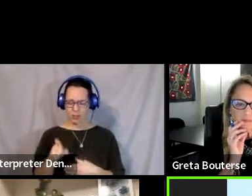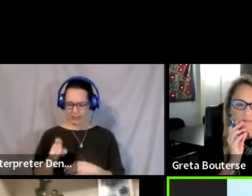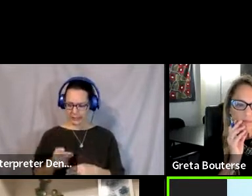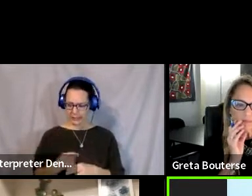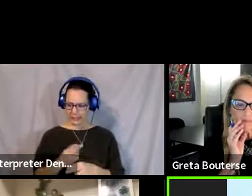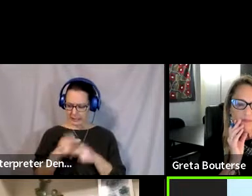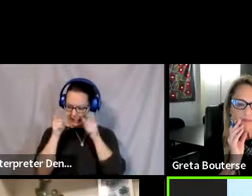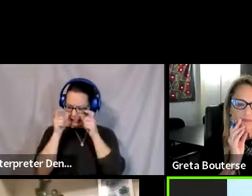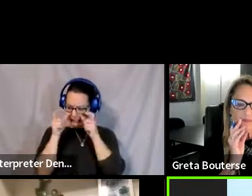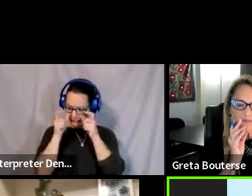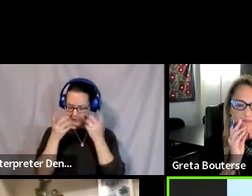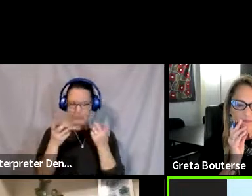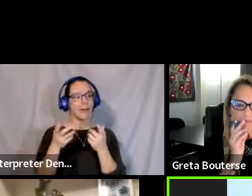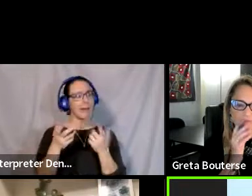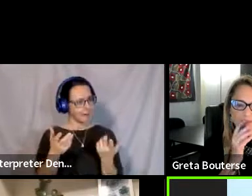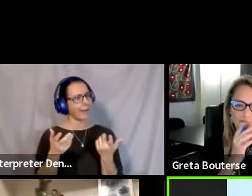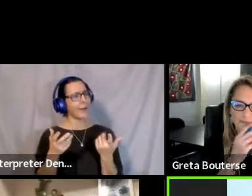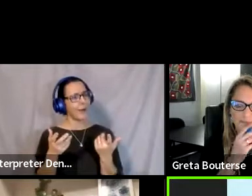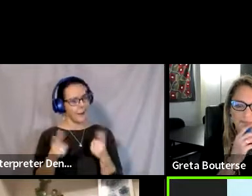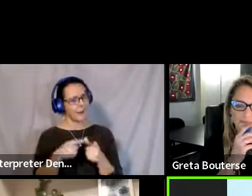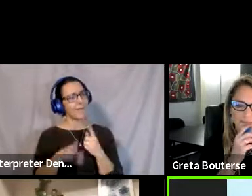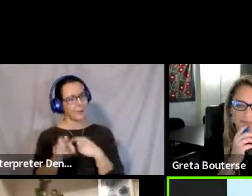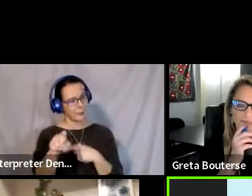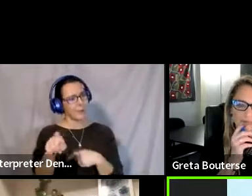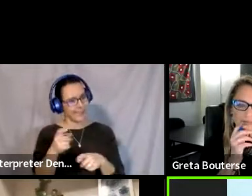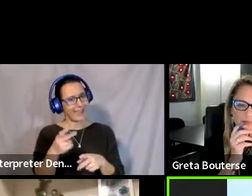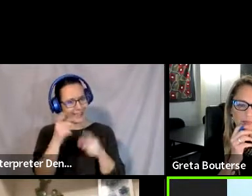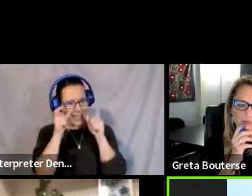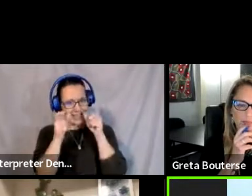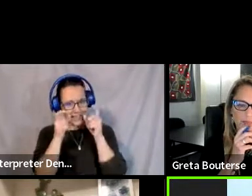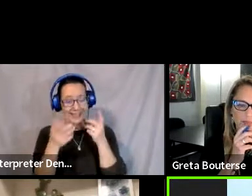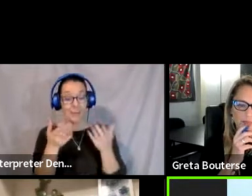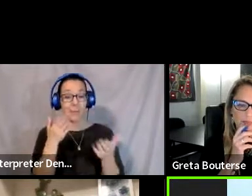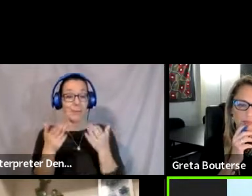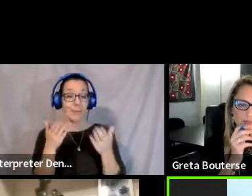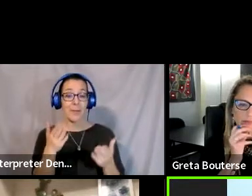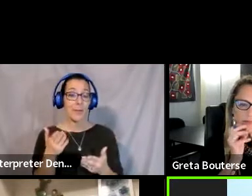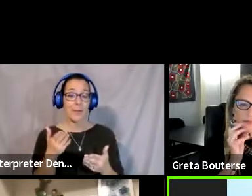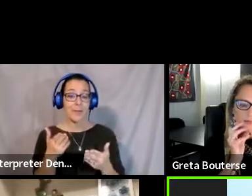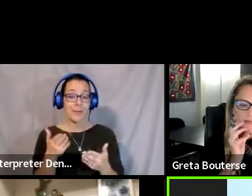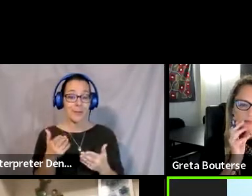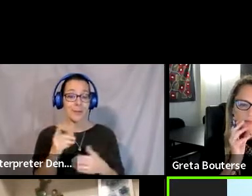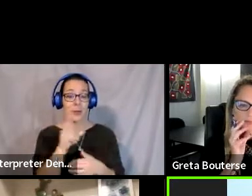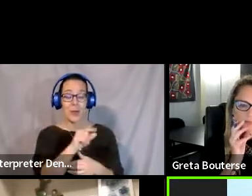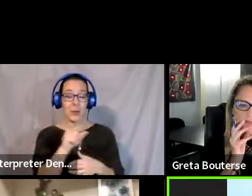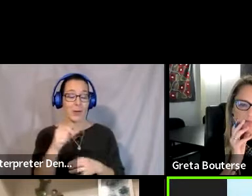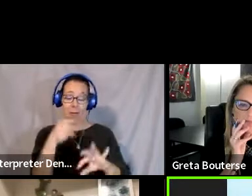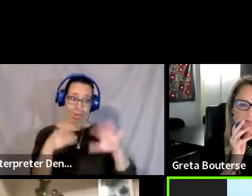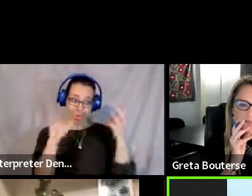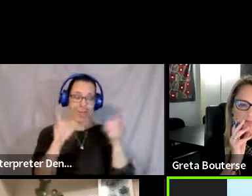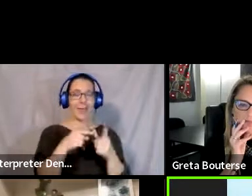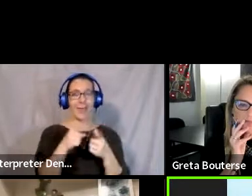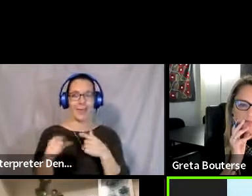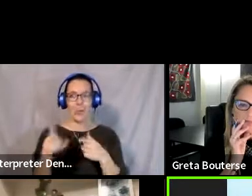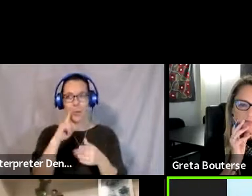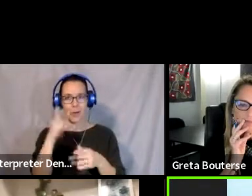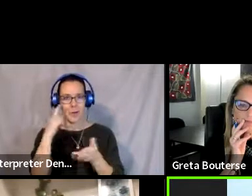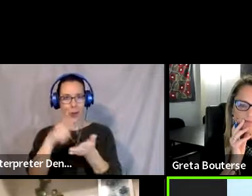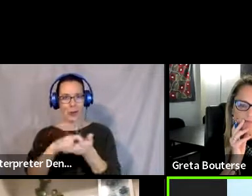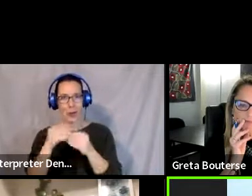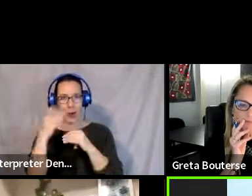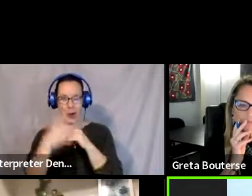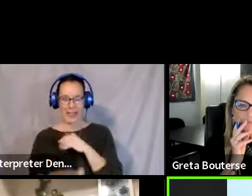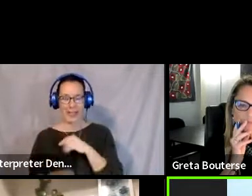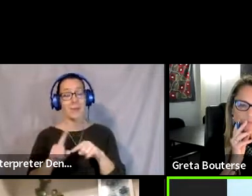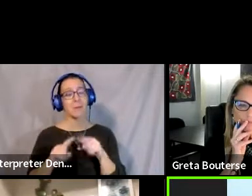had 2020 not been what it was, teachers probably would have noticed it sooner. So the more resources that are advertised to parents,